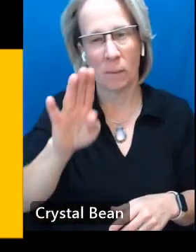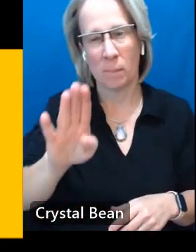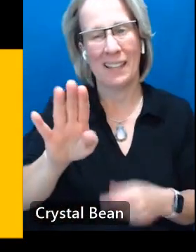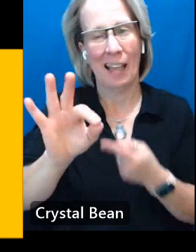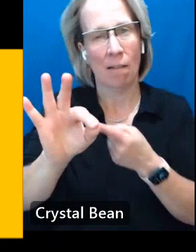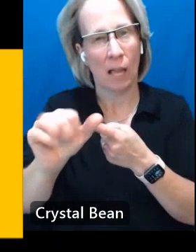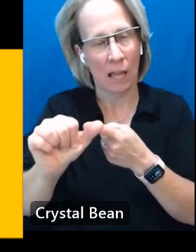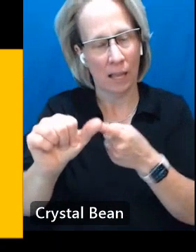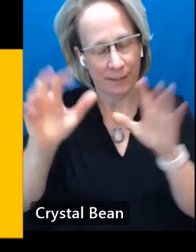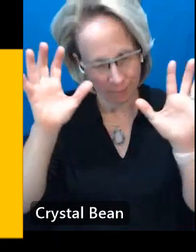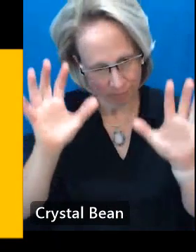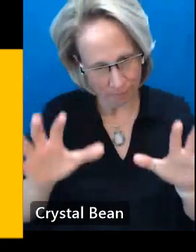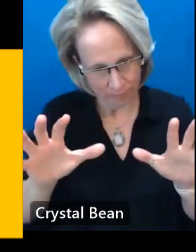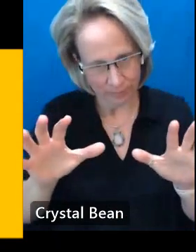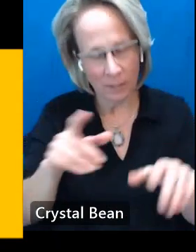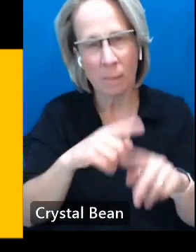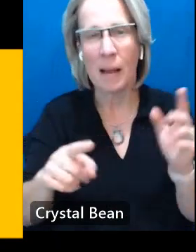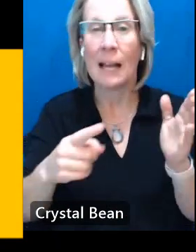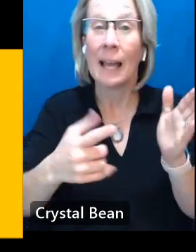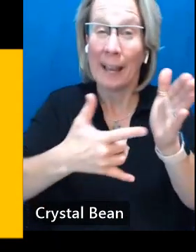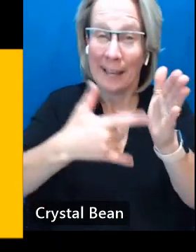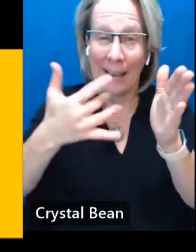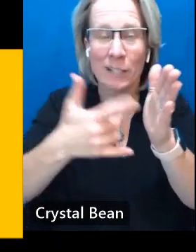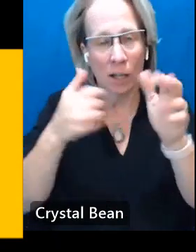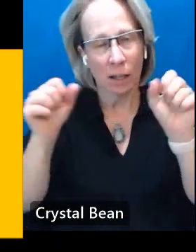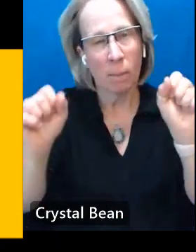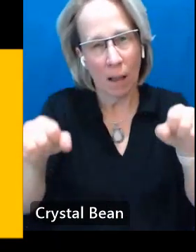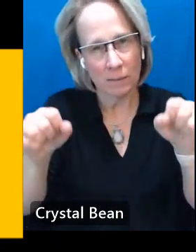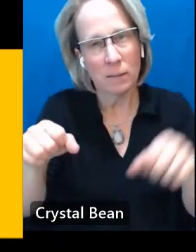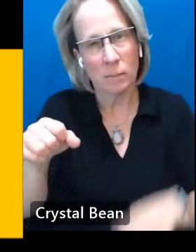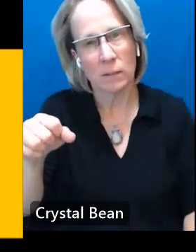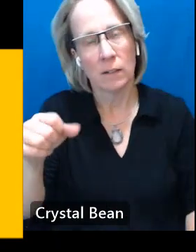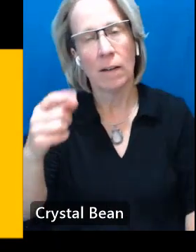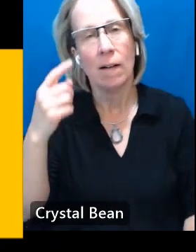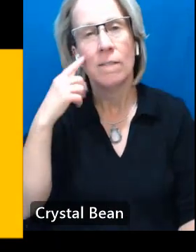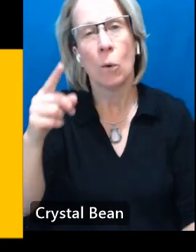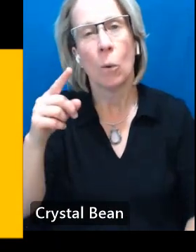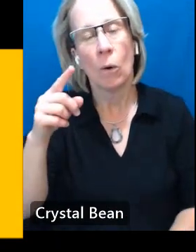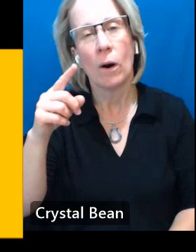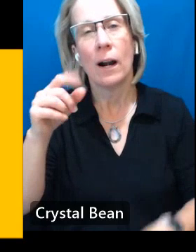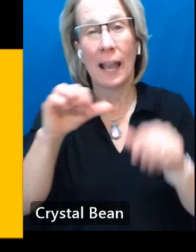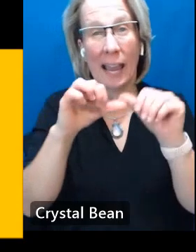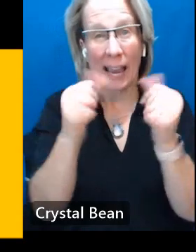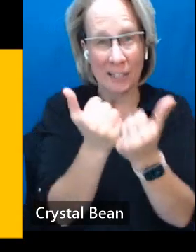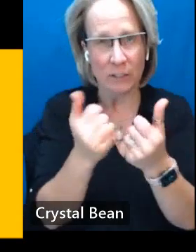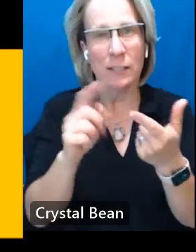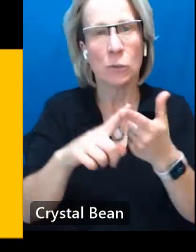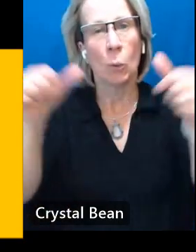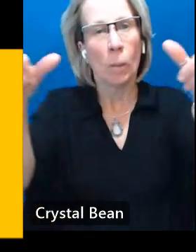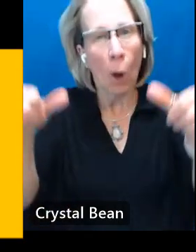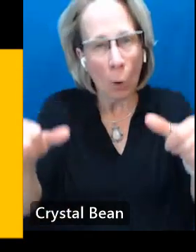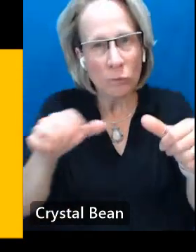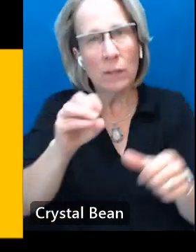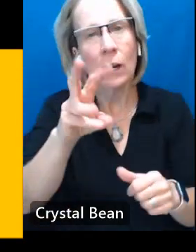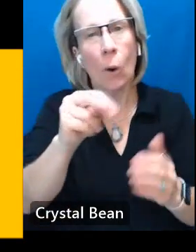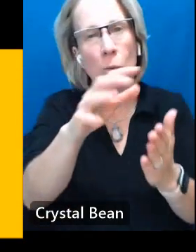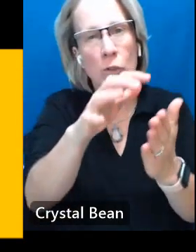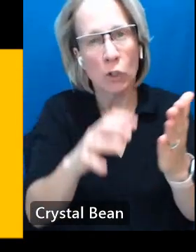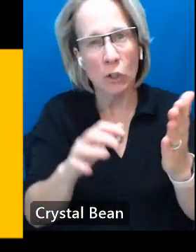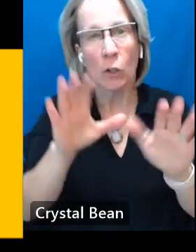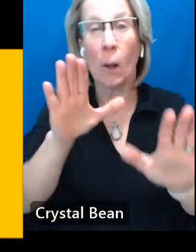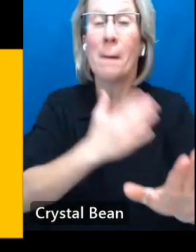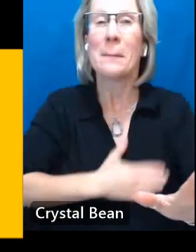is occasionally possible for agencies to try to post their own journals. So please don't. That is our job to